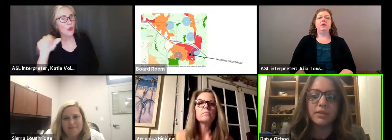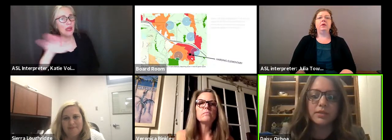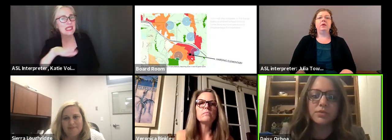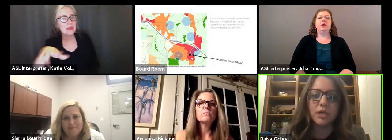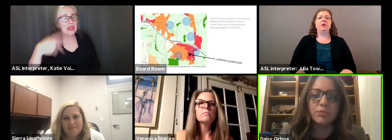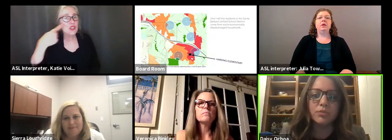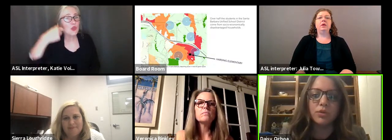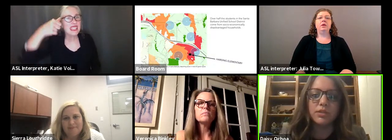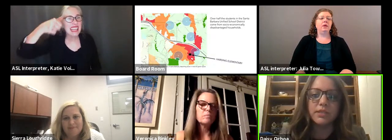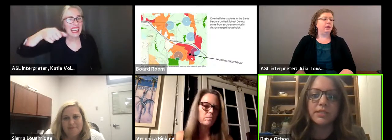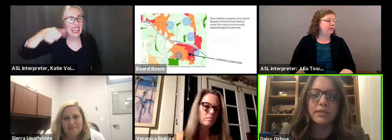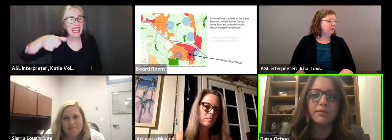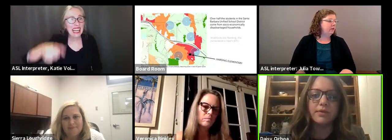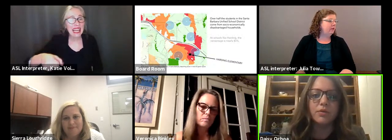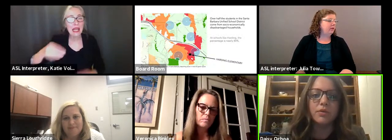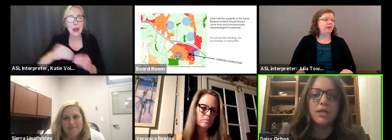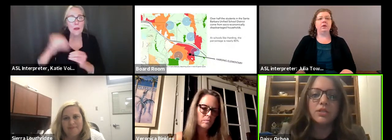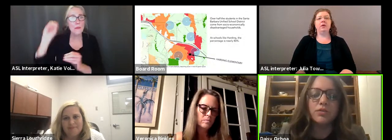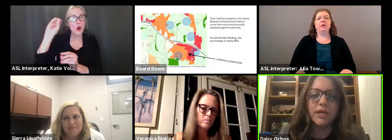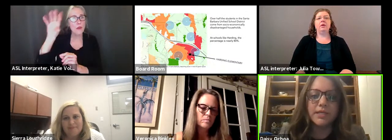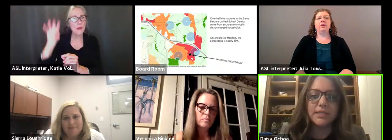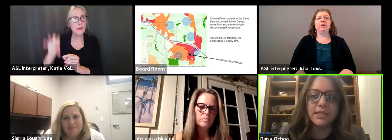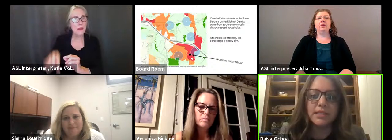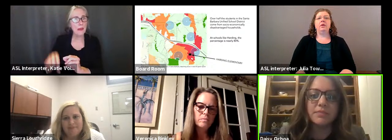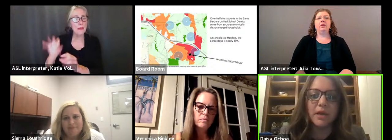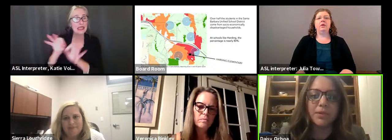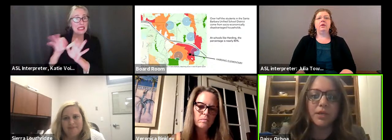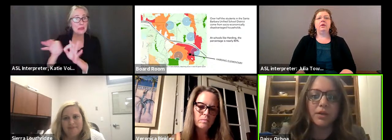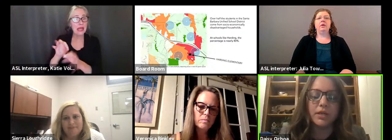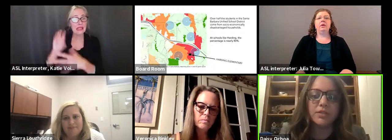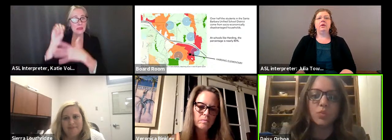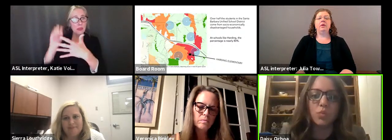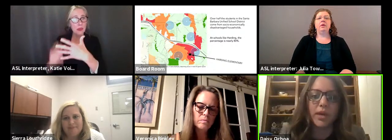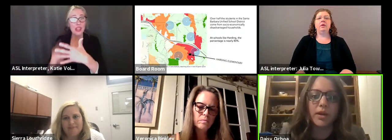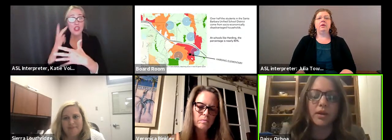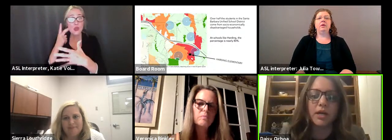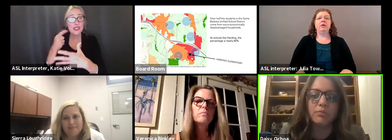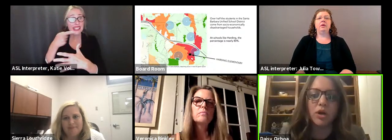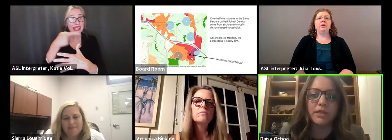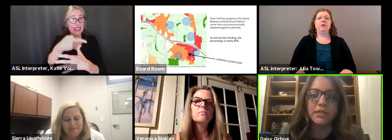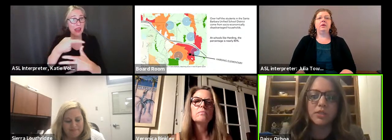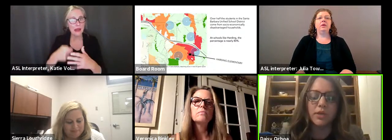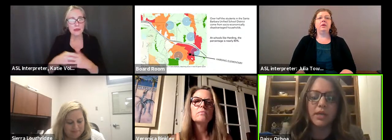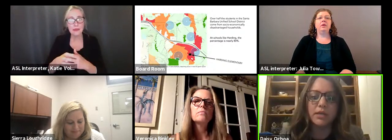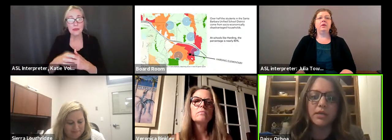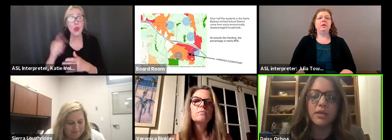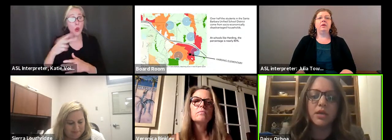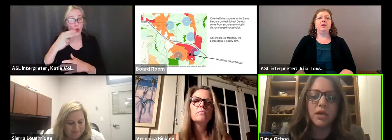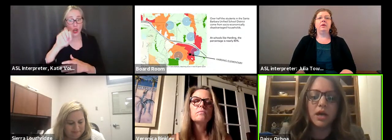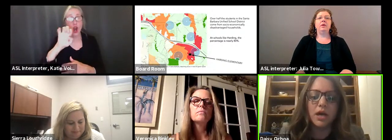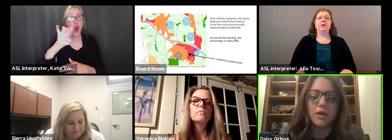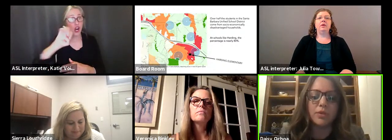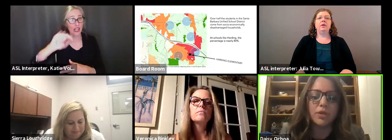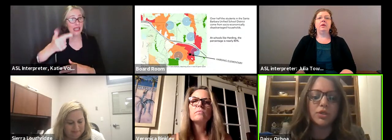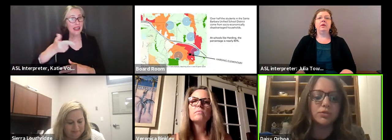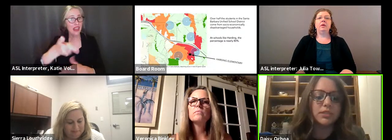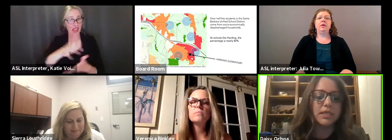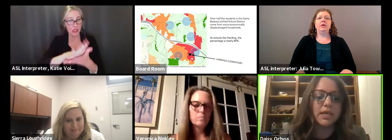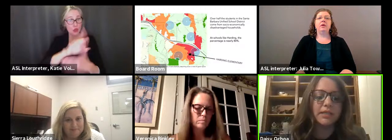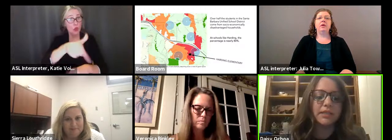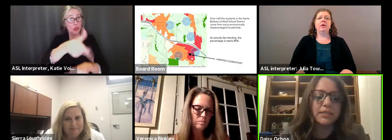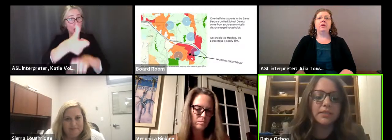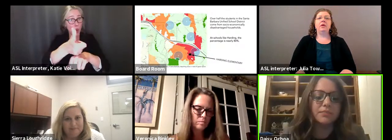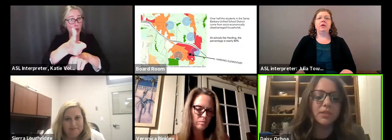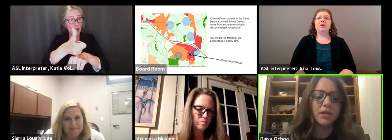there, Brian, I think there's a couple more text. There we go. So if you guys see this map here and where Harding is located, you'll